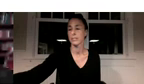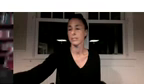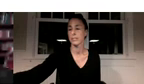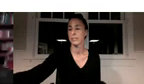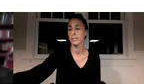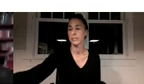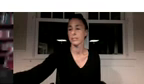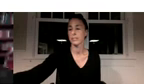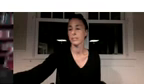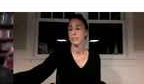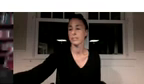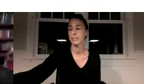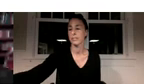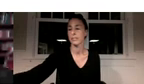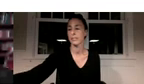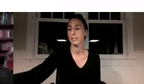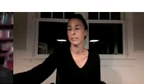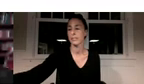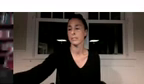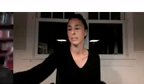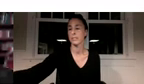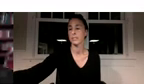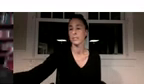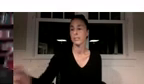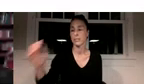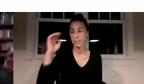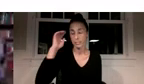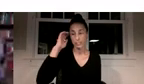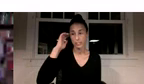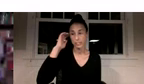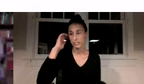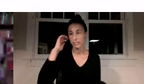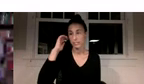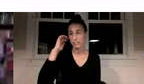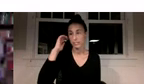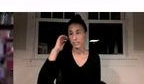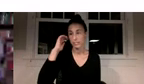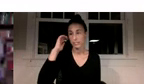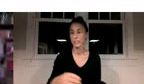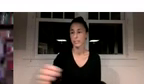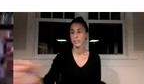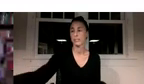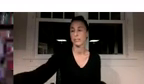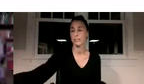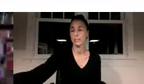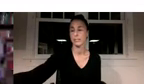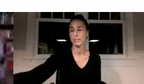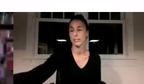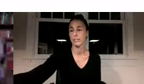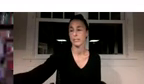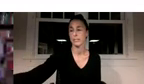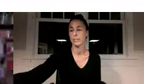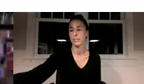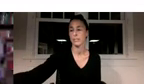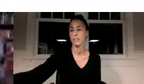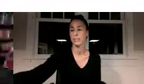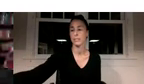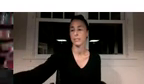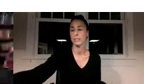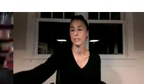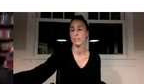give you a sense within our townhomes, the variety and style and scale. EYA, we design all of our projects uniquely and individually, so